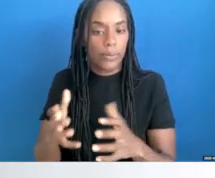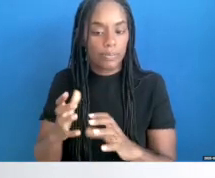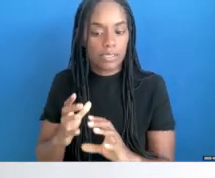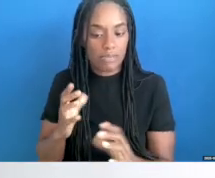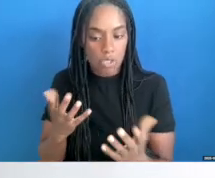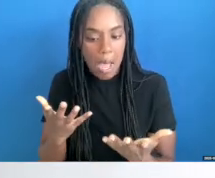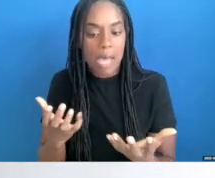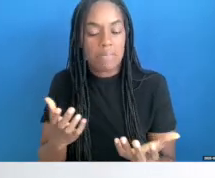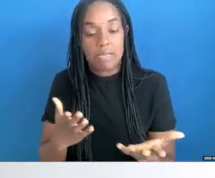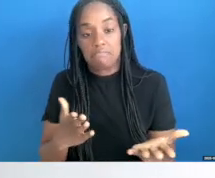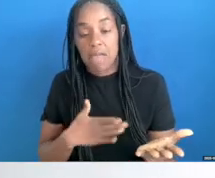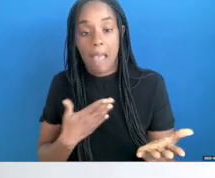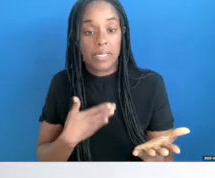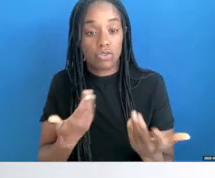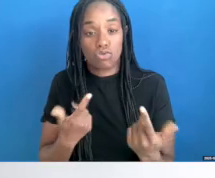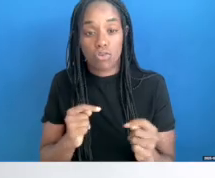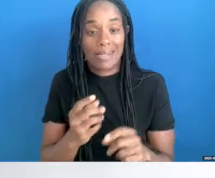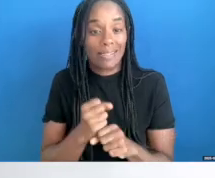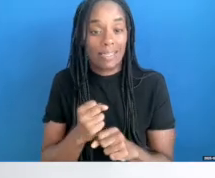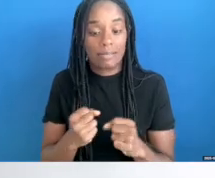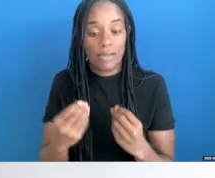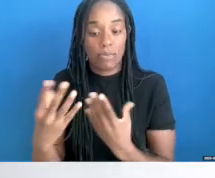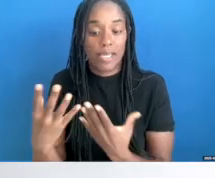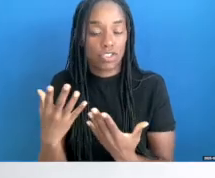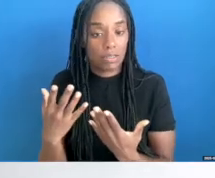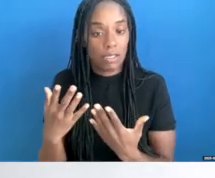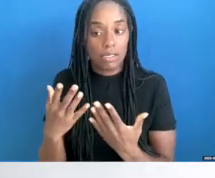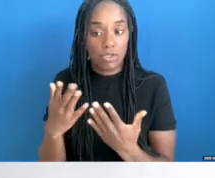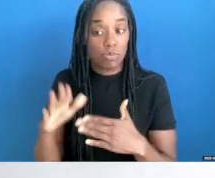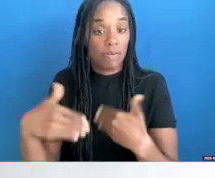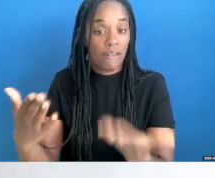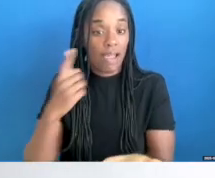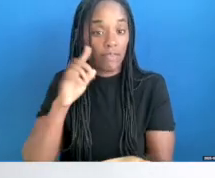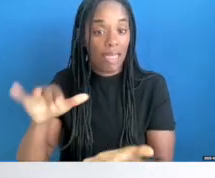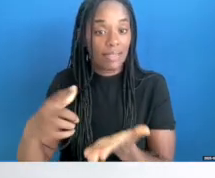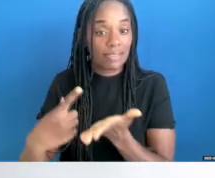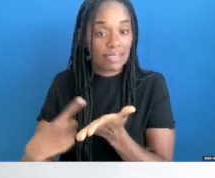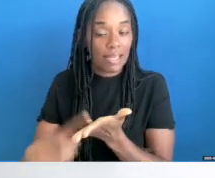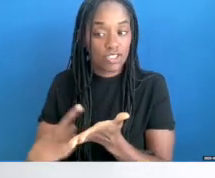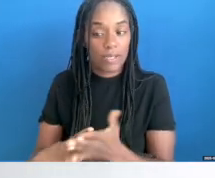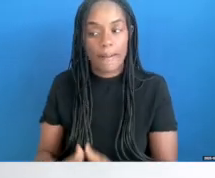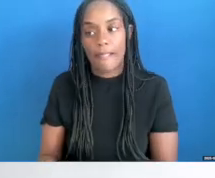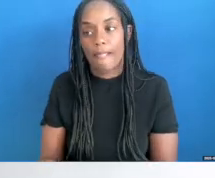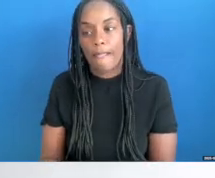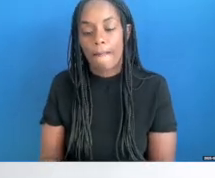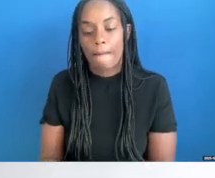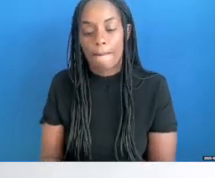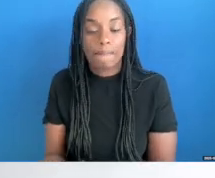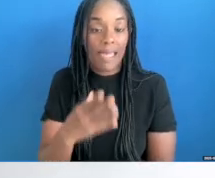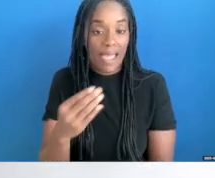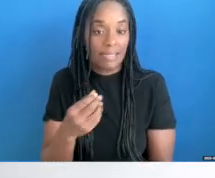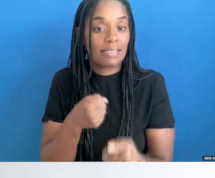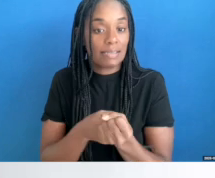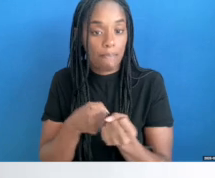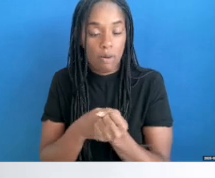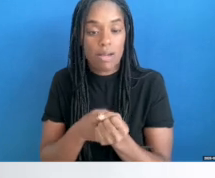some good information going to inform that discussion as well. And then also very much in support of